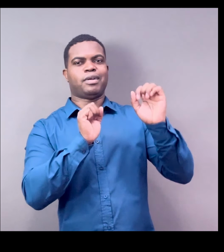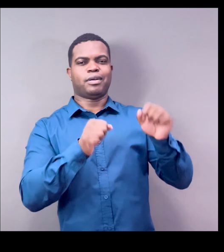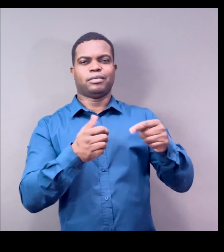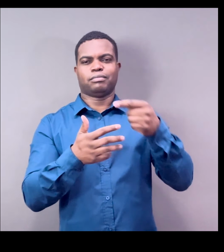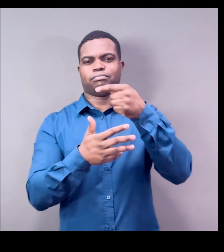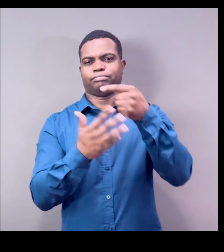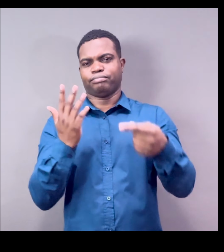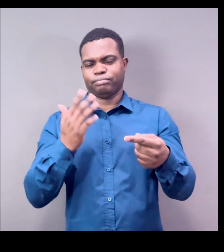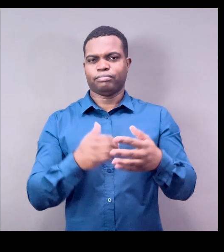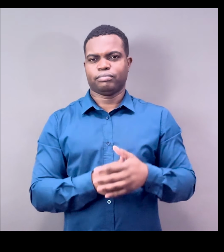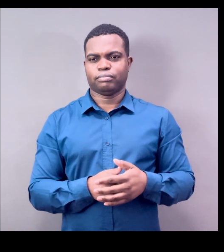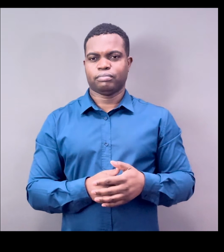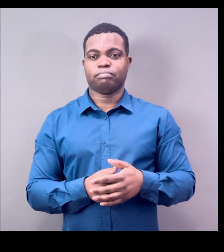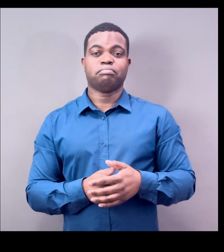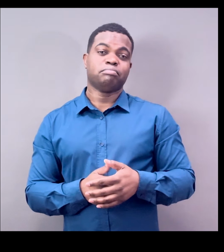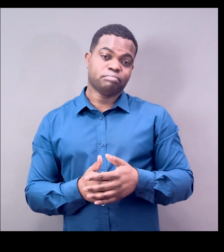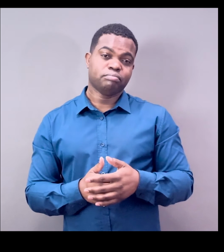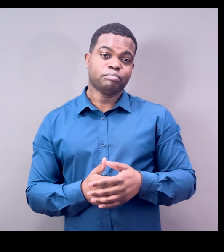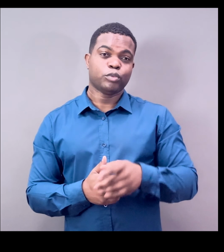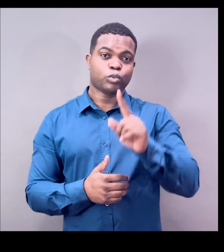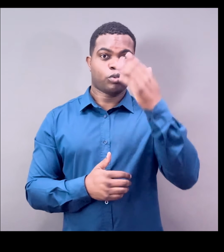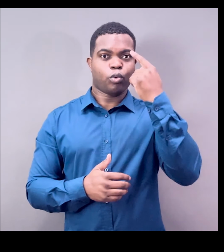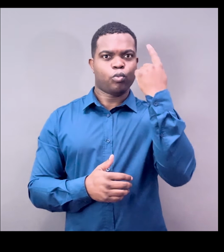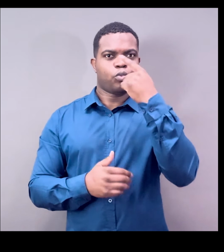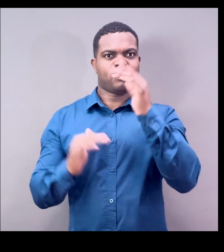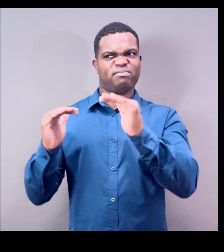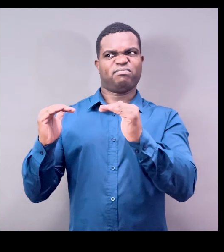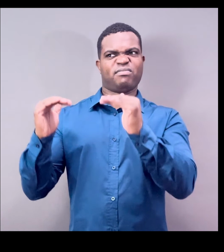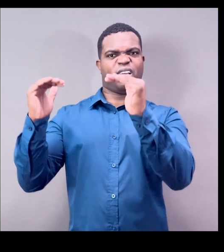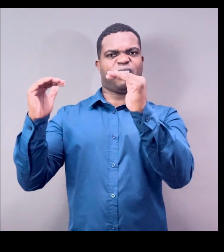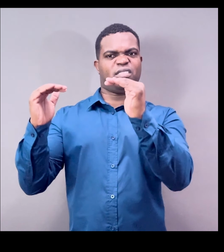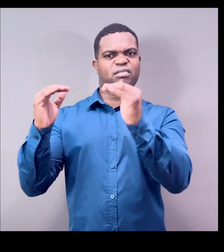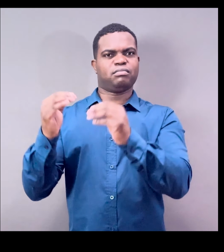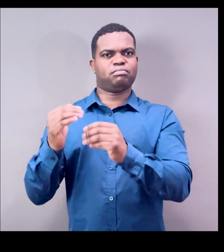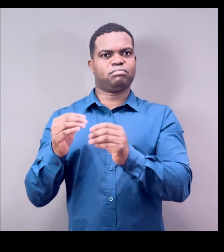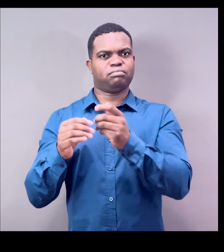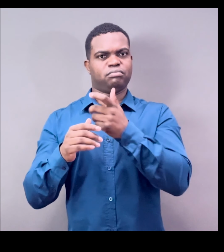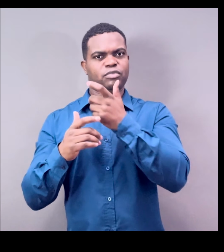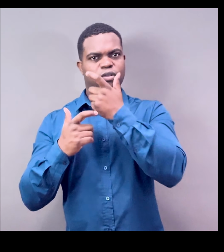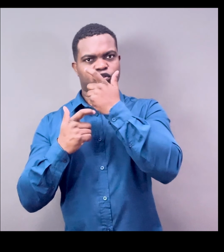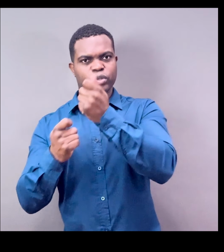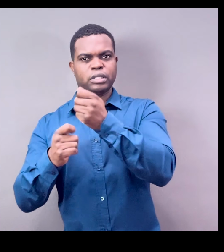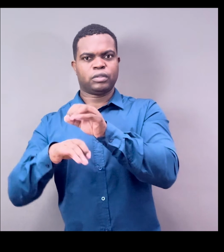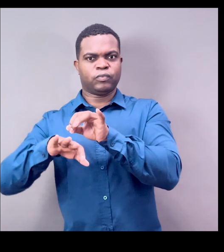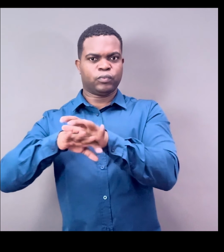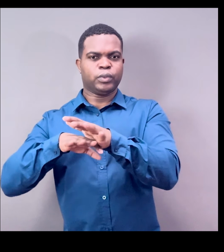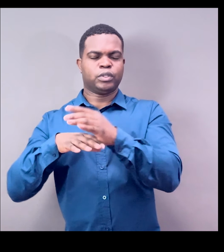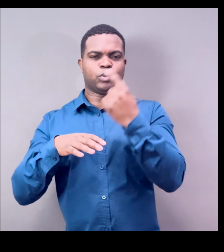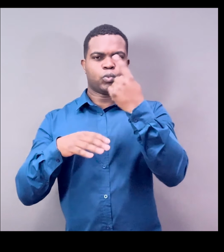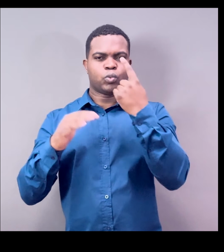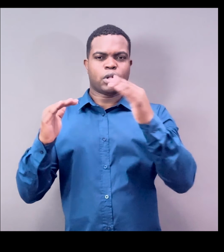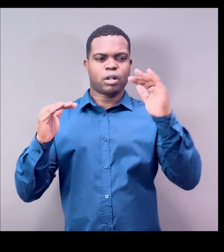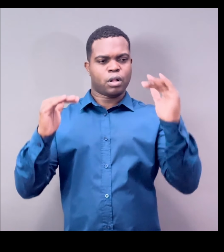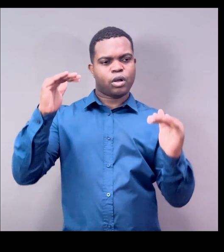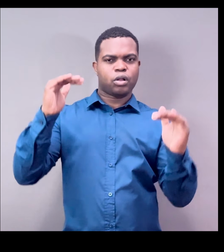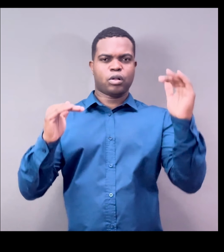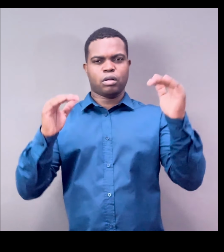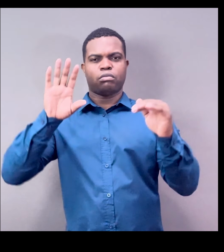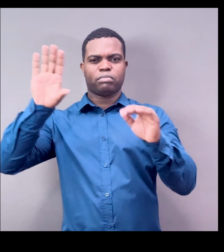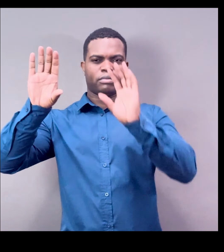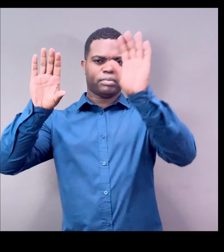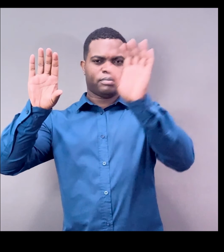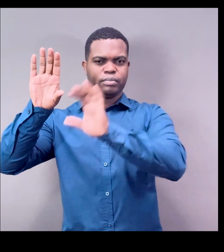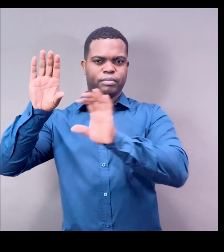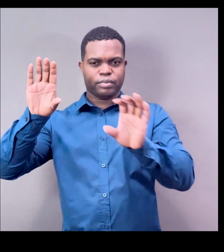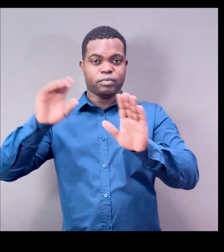know who has the high influence, the high interest, the low interest, the low influence. You